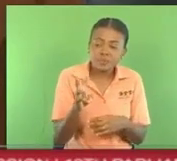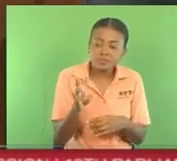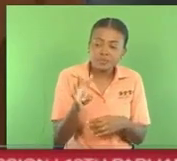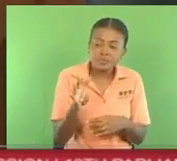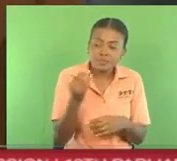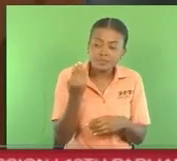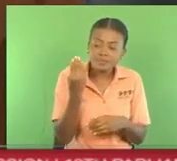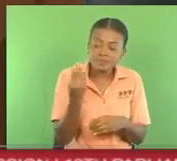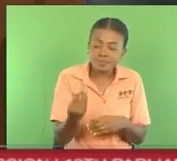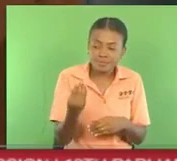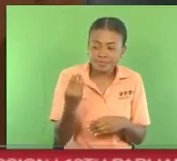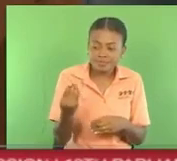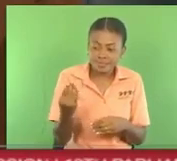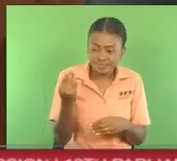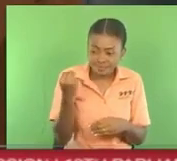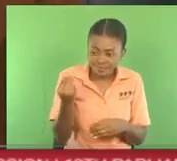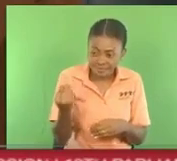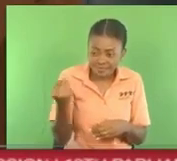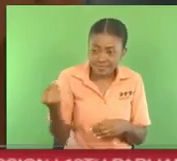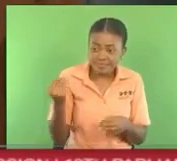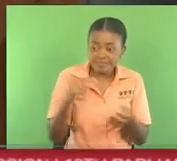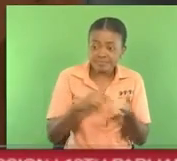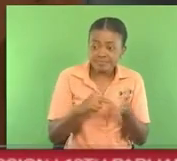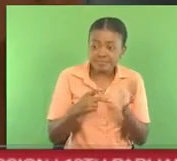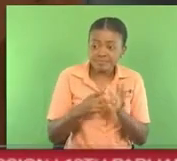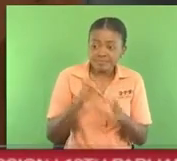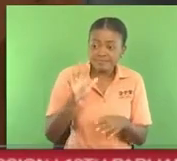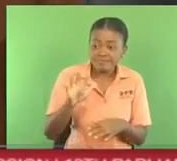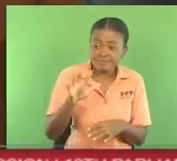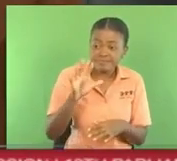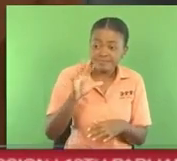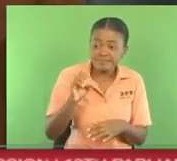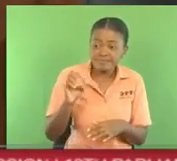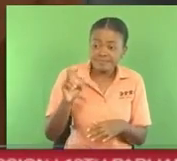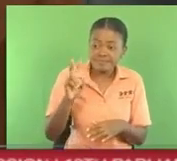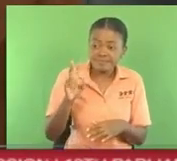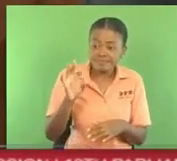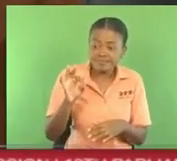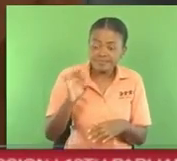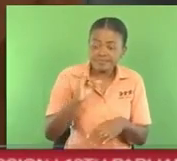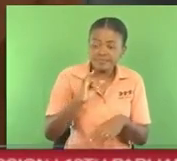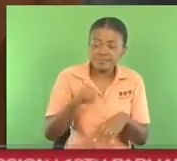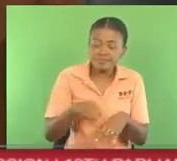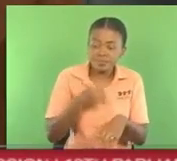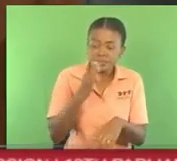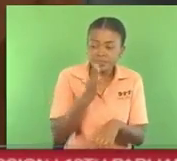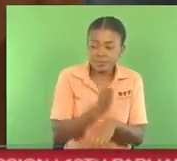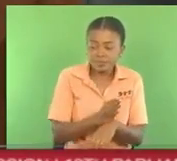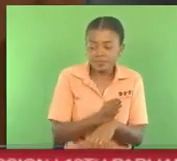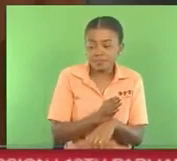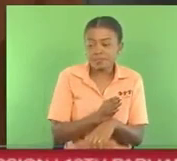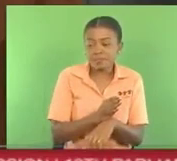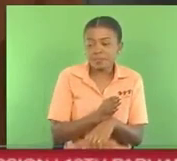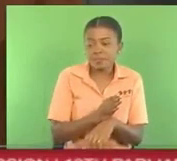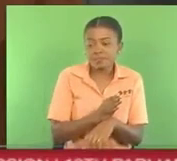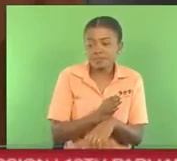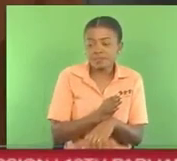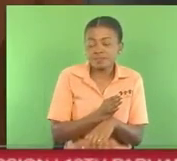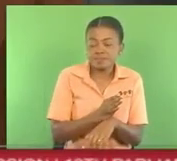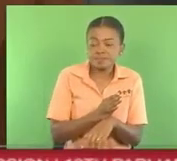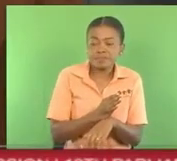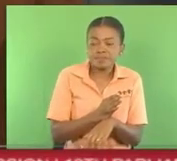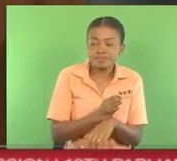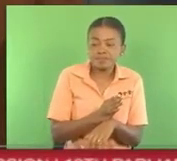generated 529 jobs. And I spoke about the reinvestments by the manufacturing